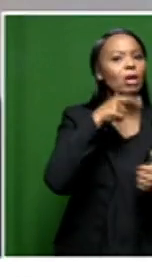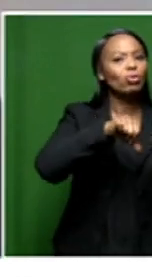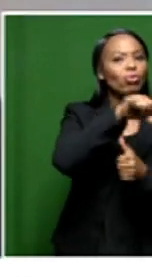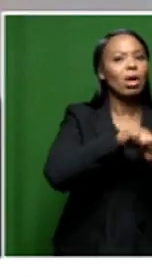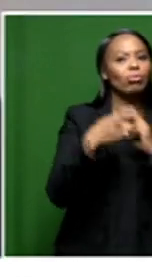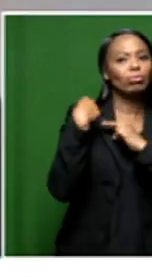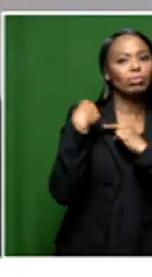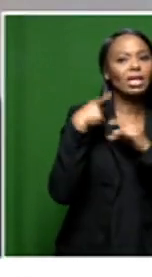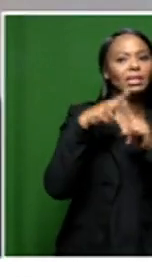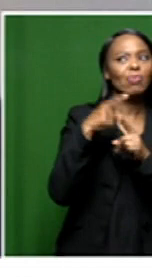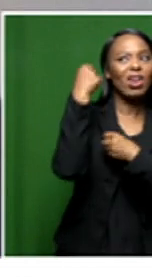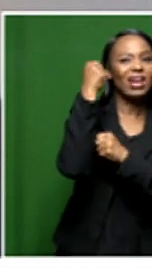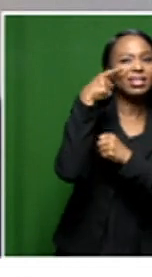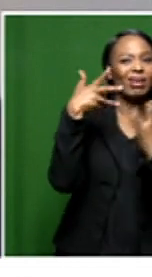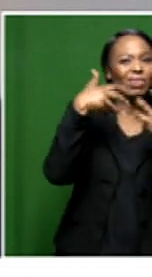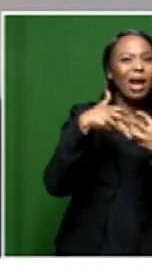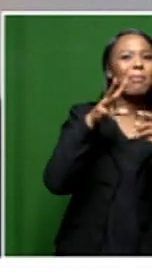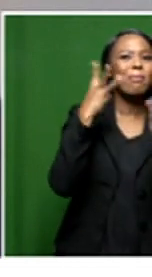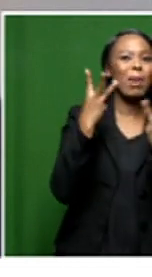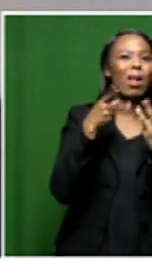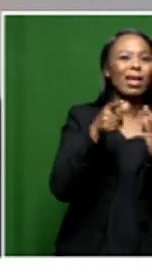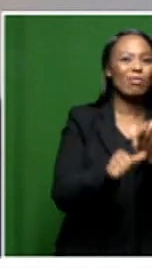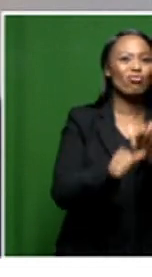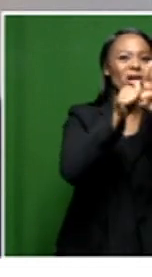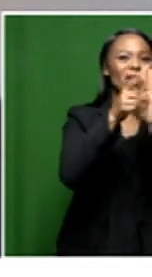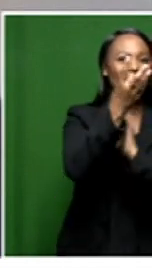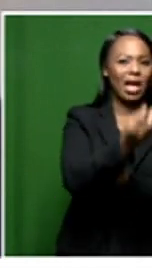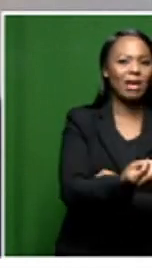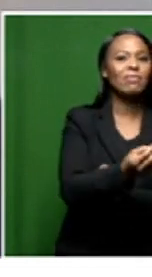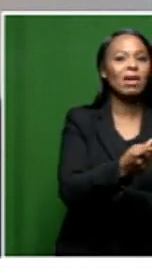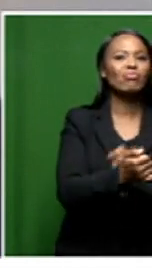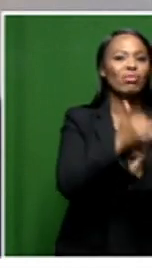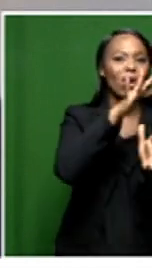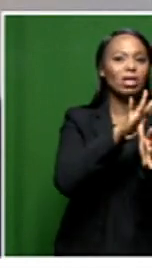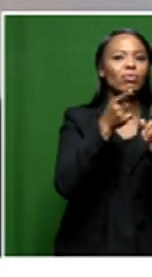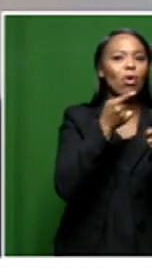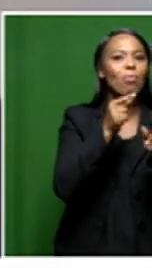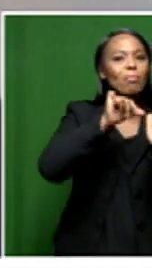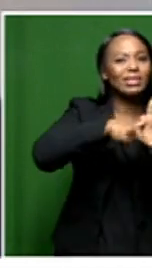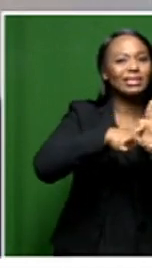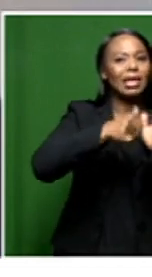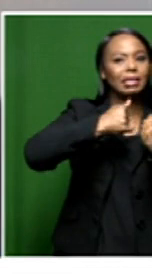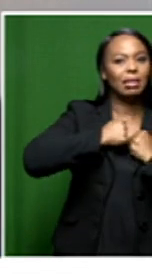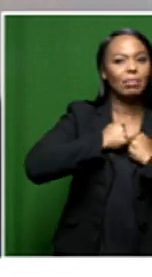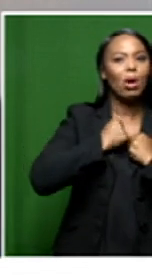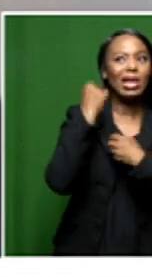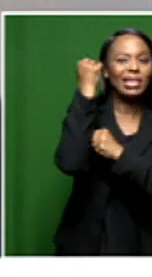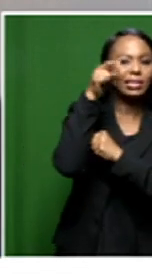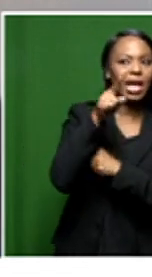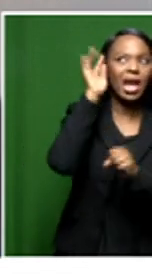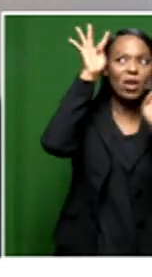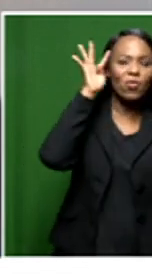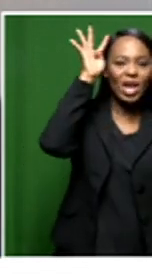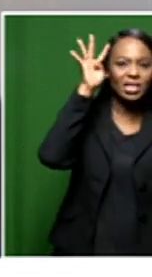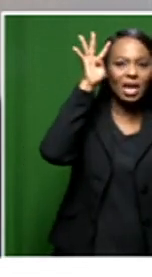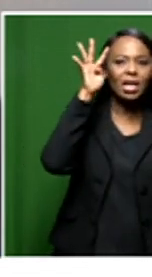well as engineering for people is very important. And this is actually my motivating factor behind all my designs, as well as all my engineering innovations. And